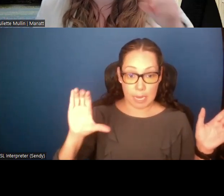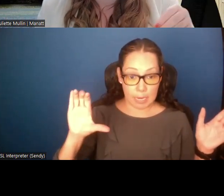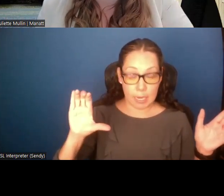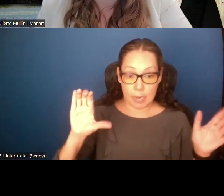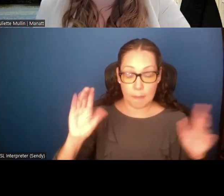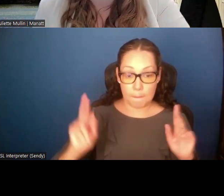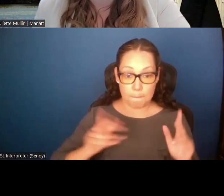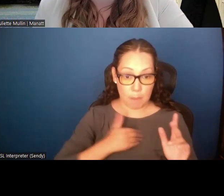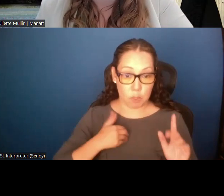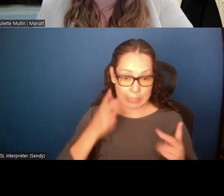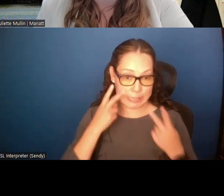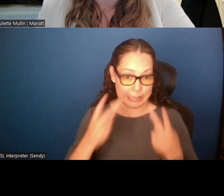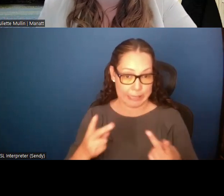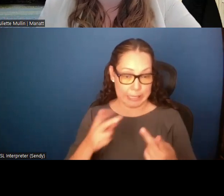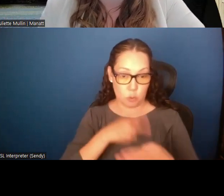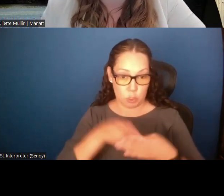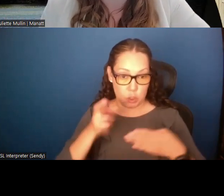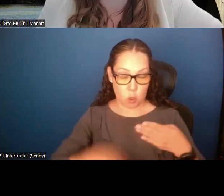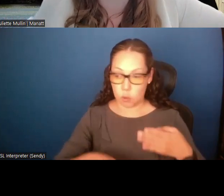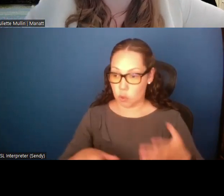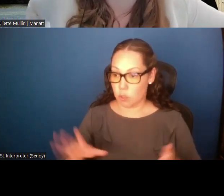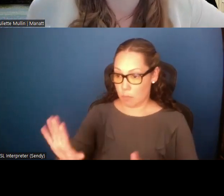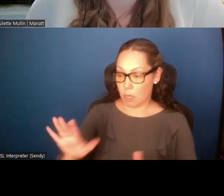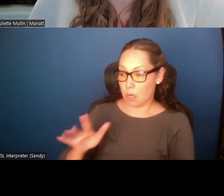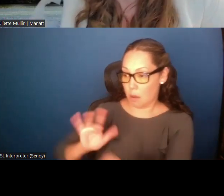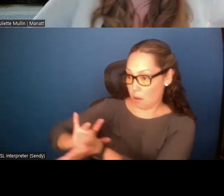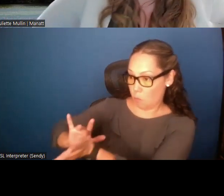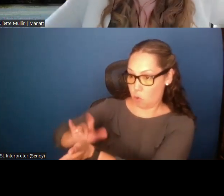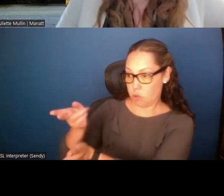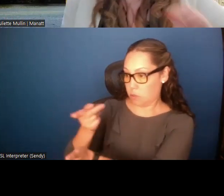This particular exercise is to get a pulse check from the workgroup.